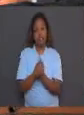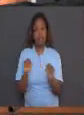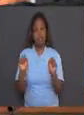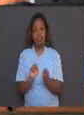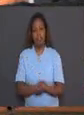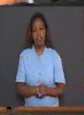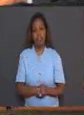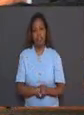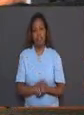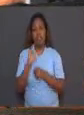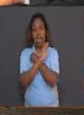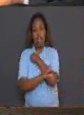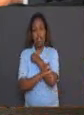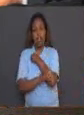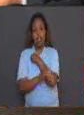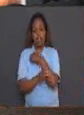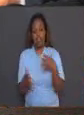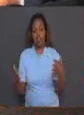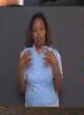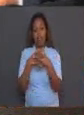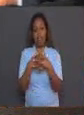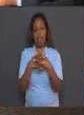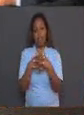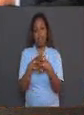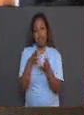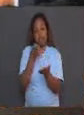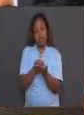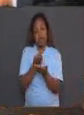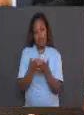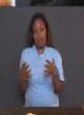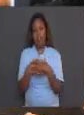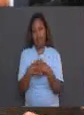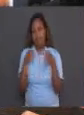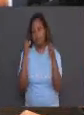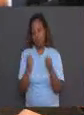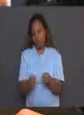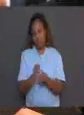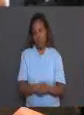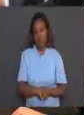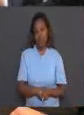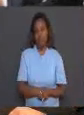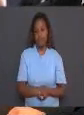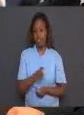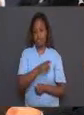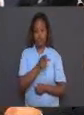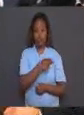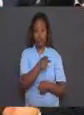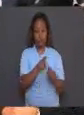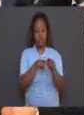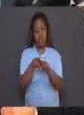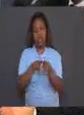Nations also cooperate economically. They agree